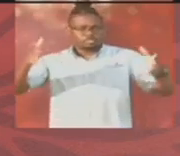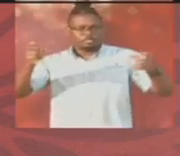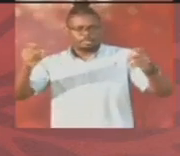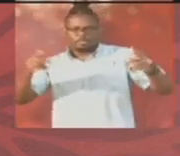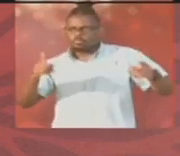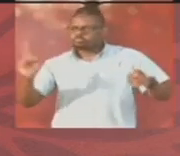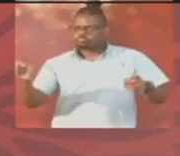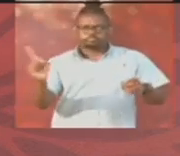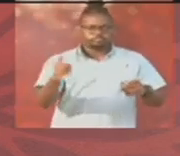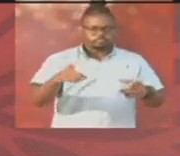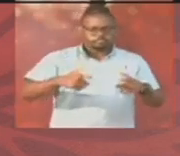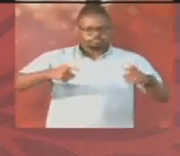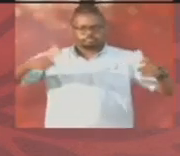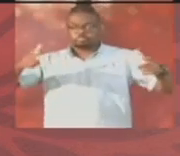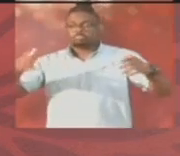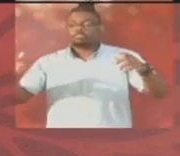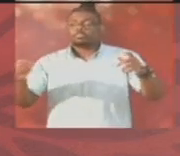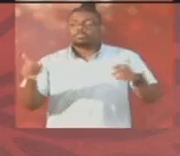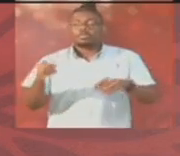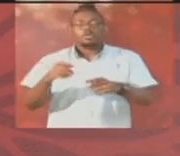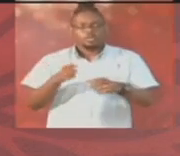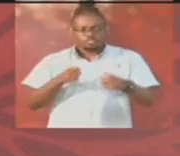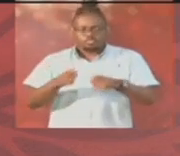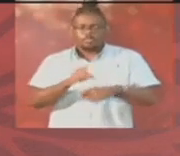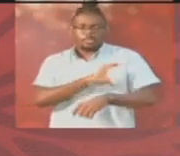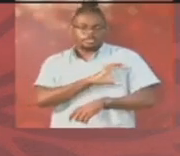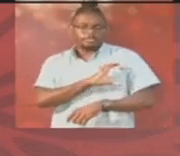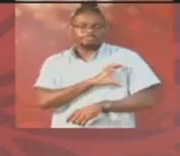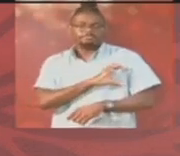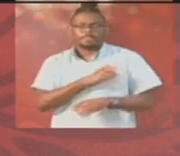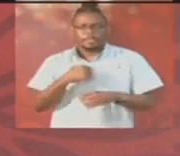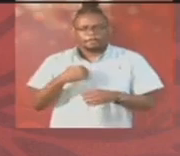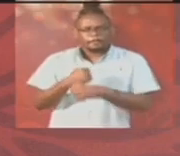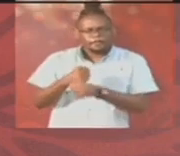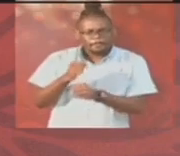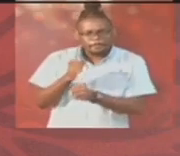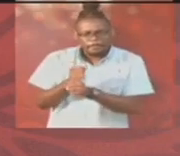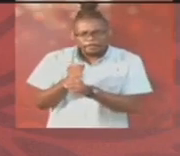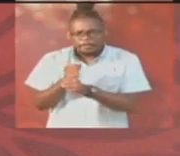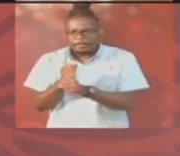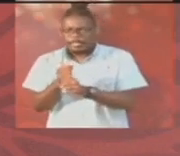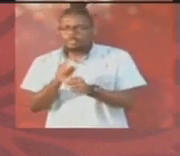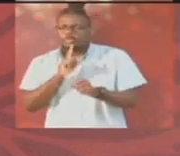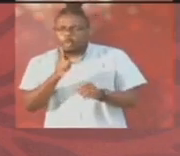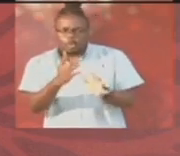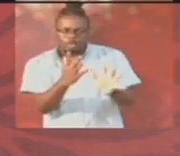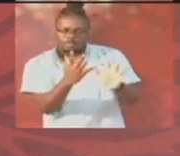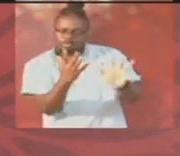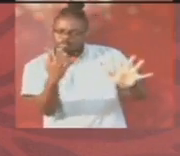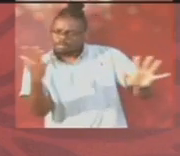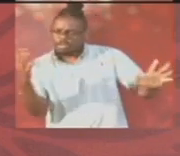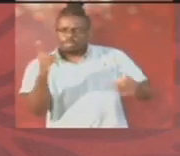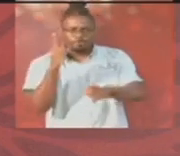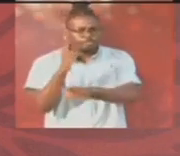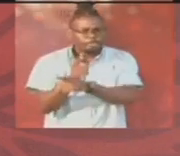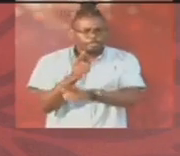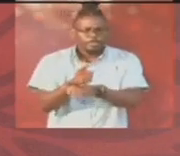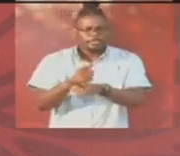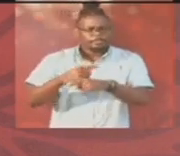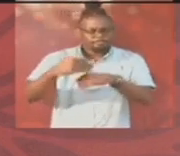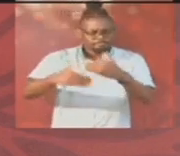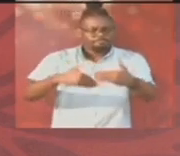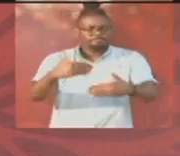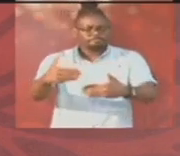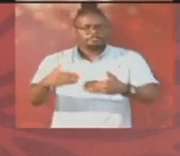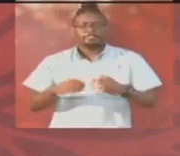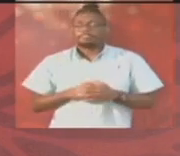paddock area, and they were instrumental in ensuring that there was an orderly fashion of persons entering the site. The Trinidad